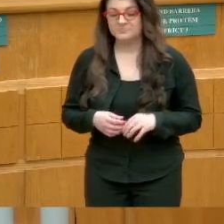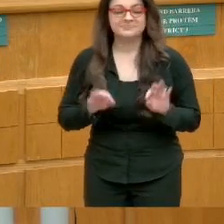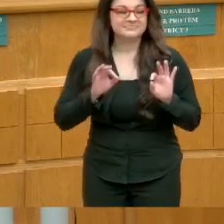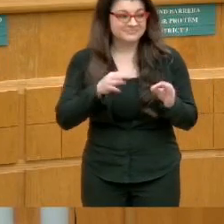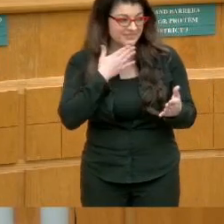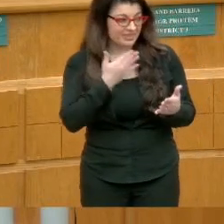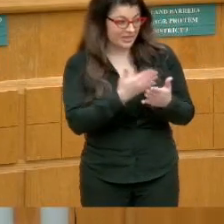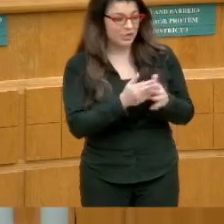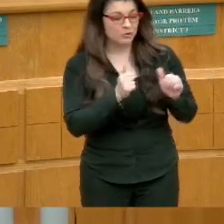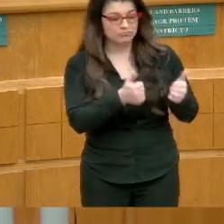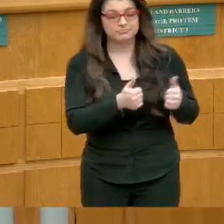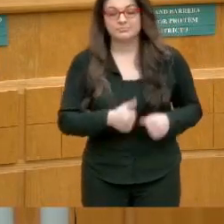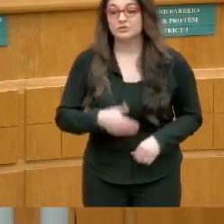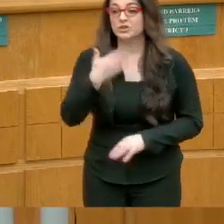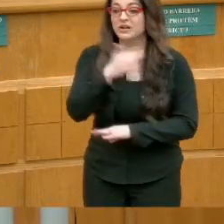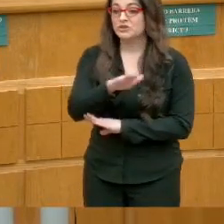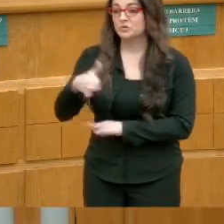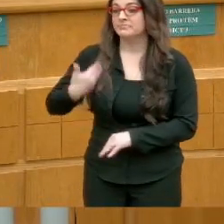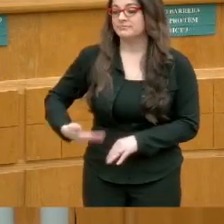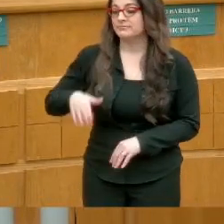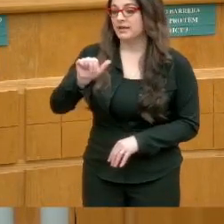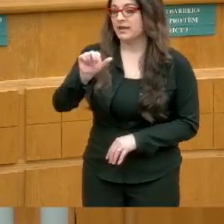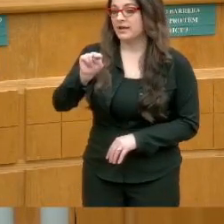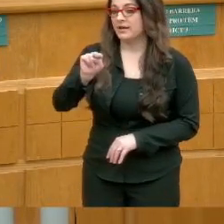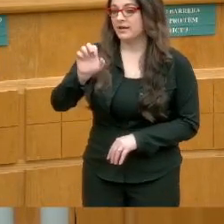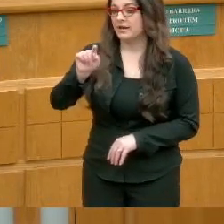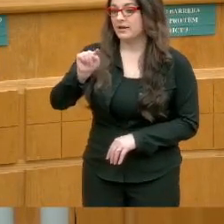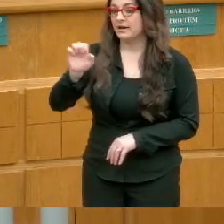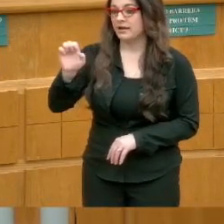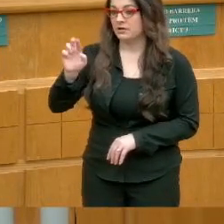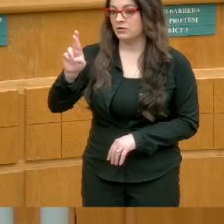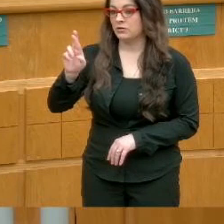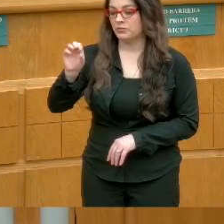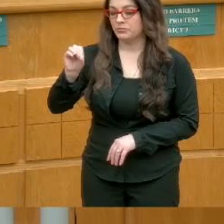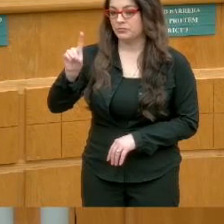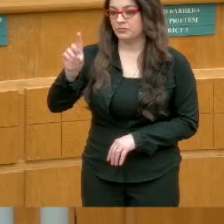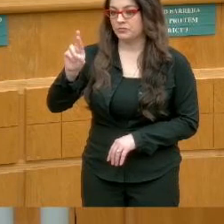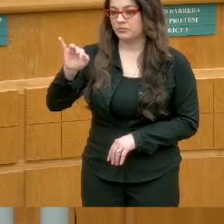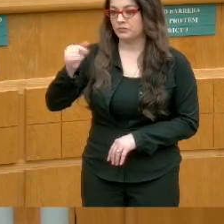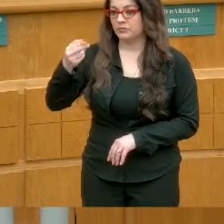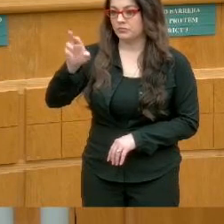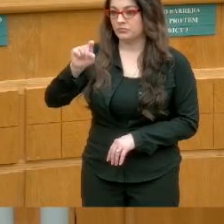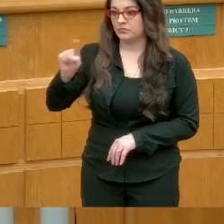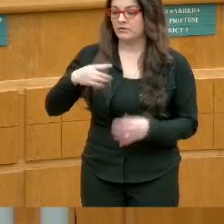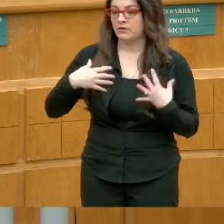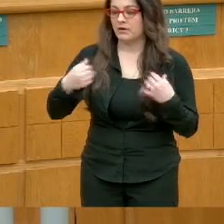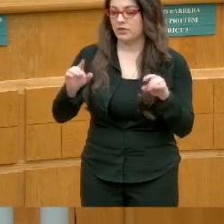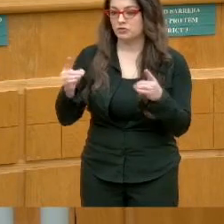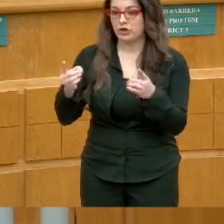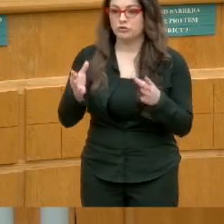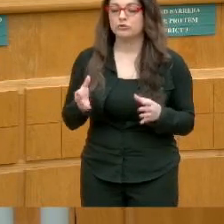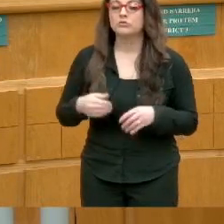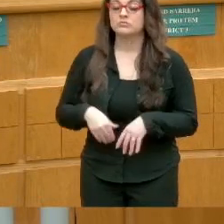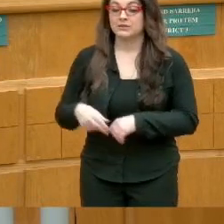Thank you. Good afternoon. Annette Rodriguez, Health Director. The National Guard is operating the collection sites in Nueces County, Aransas,